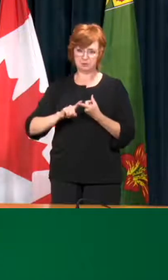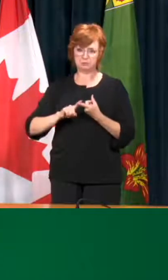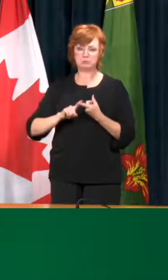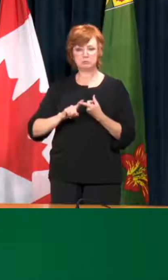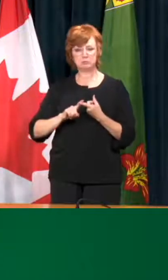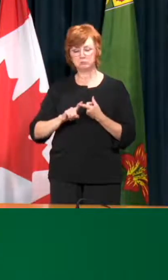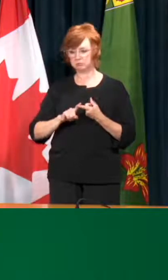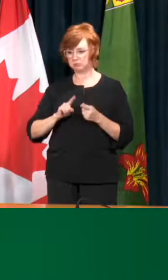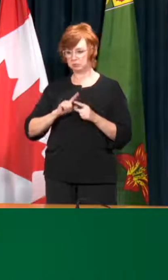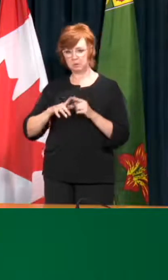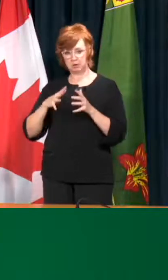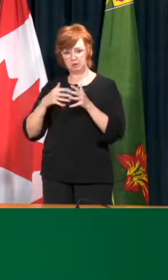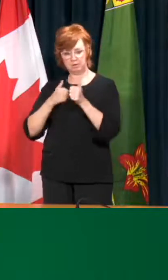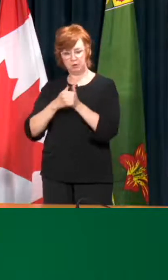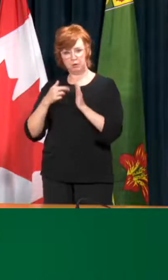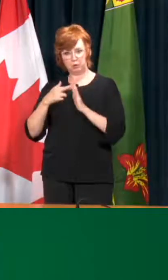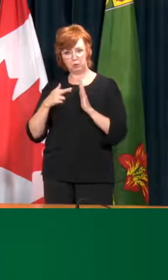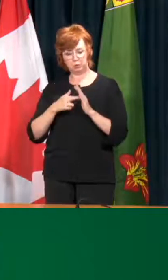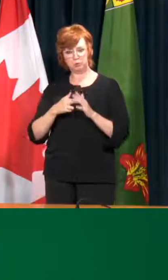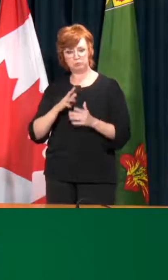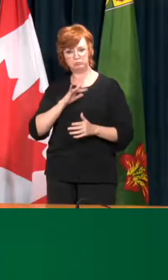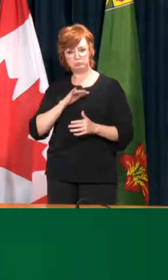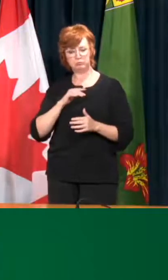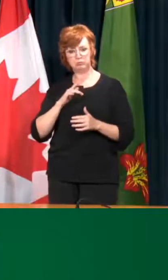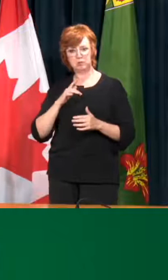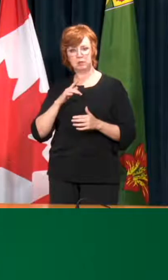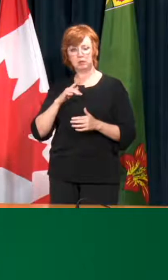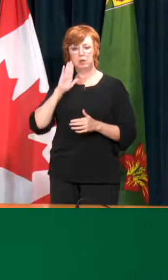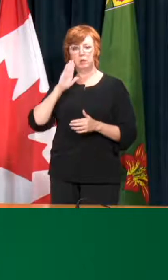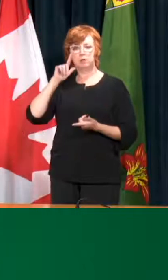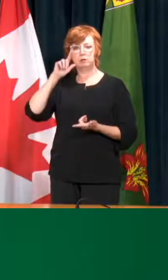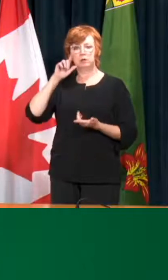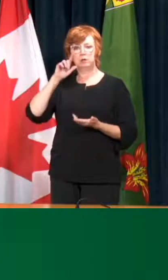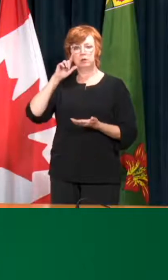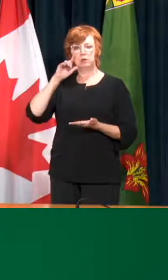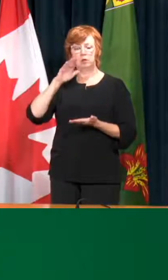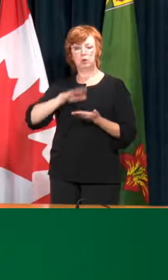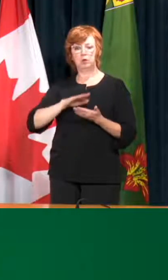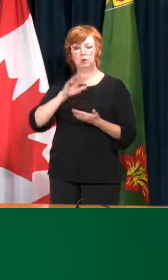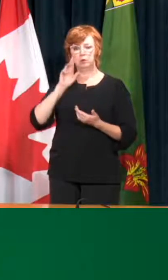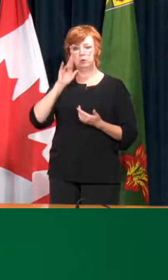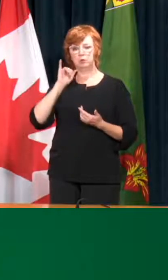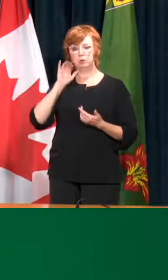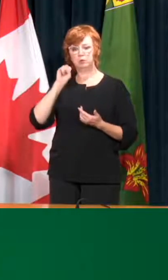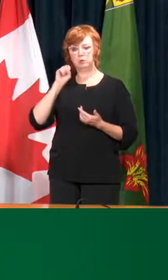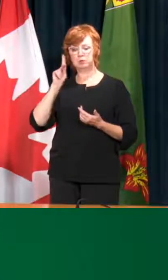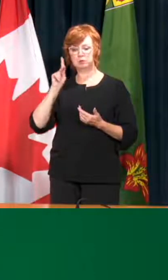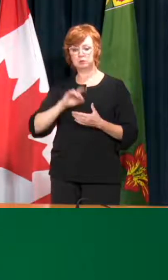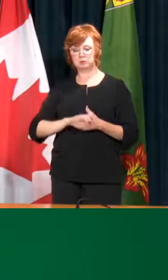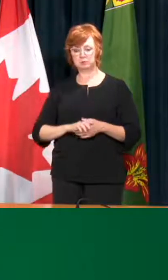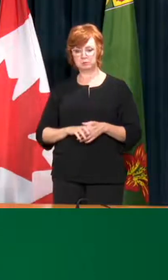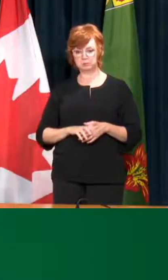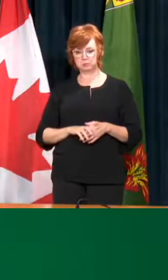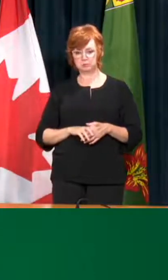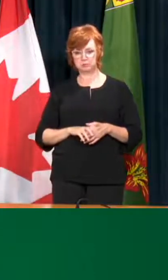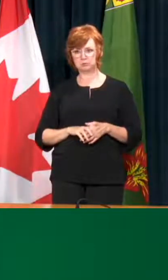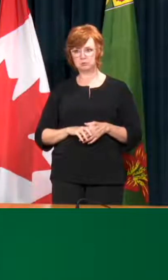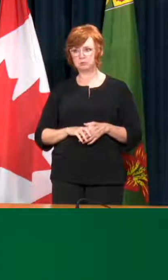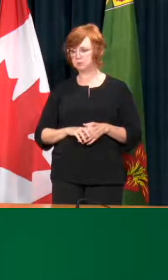complying with everything else, your risk of exposure would be very low. And certainly we have not seen transmission in a lot of those settings in any